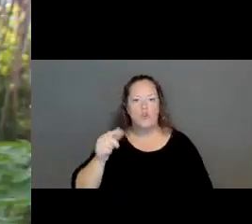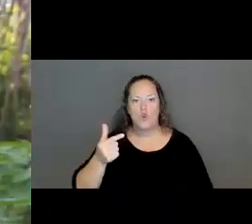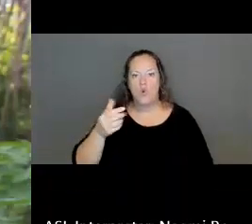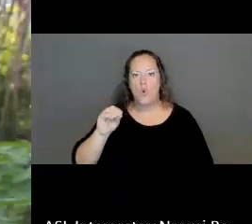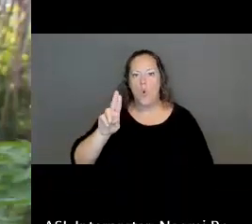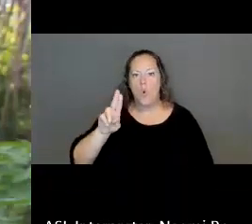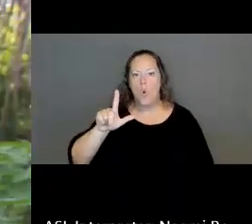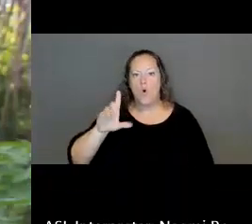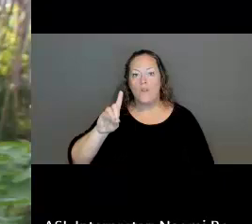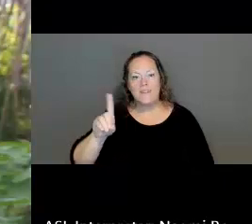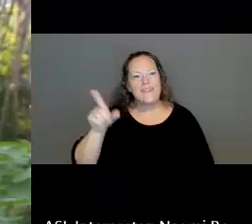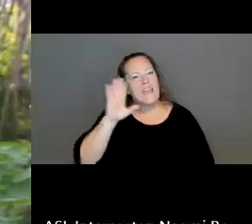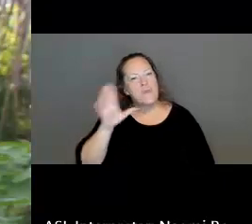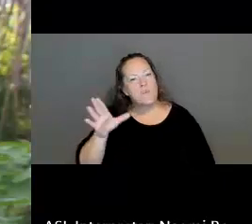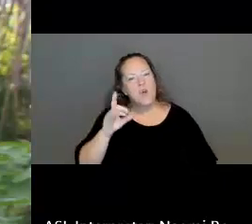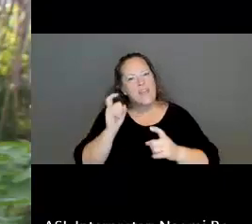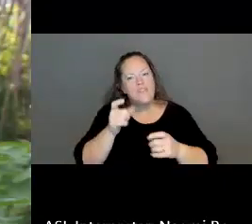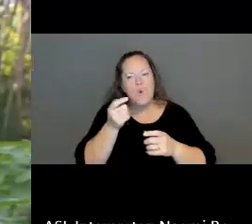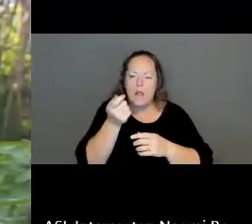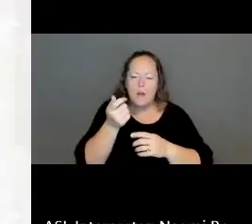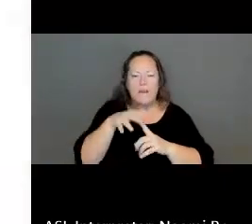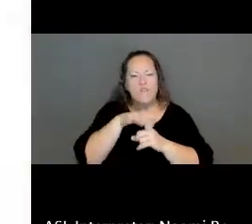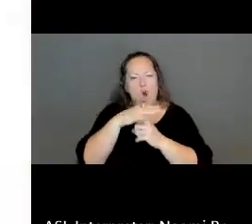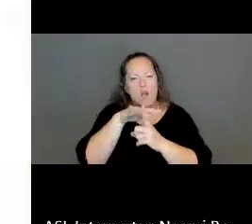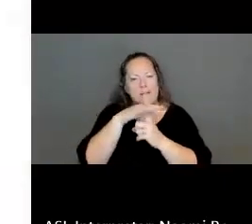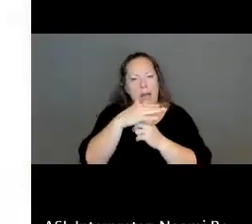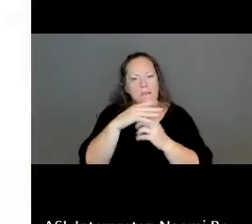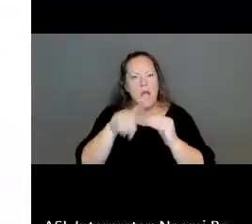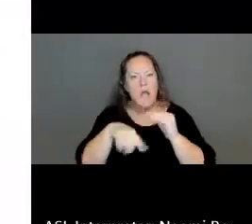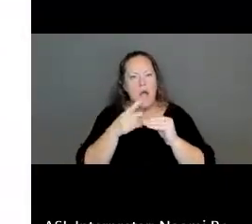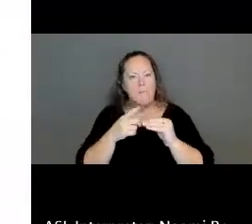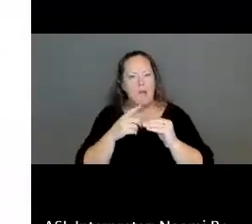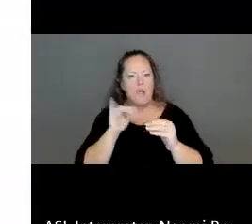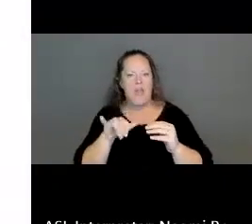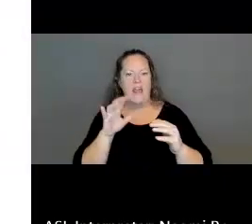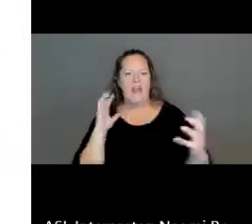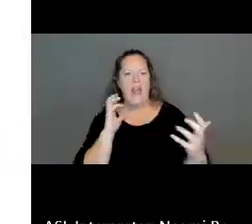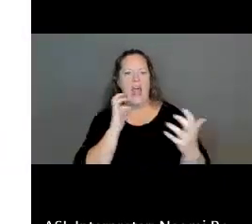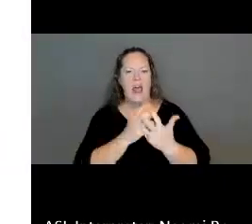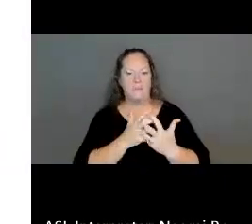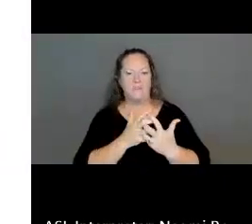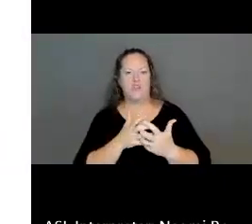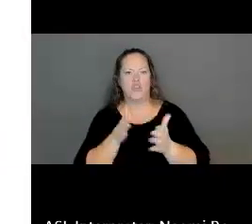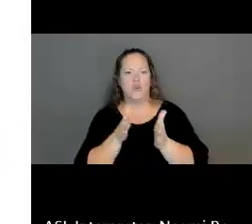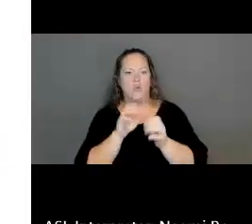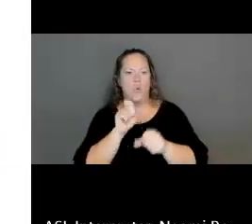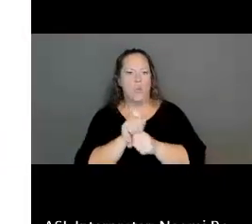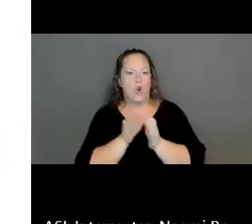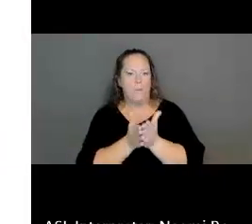give you a little bit of context about adaptation workbooks and